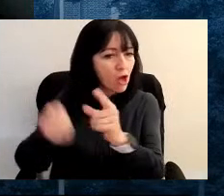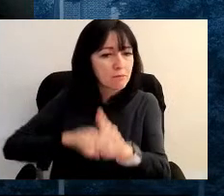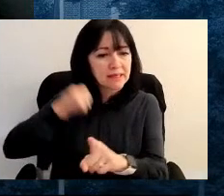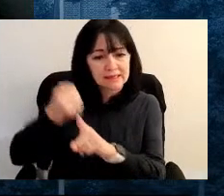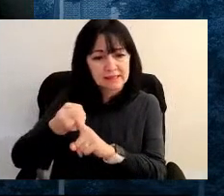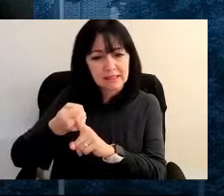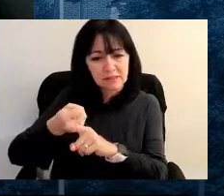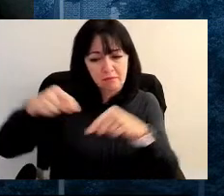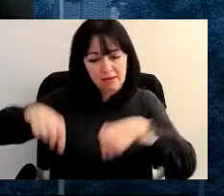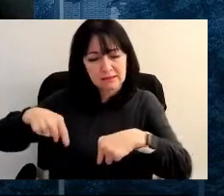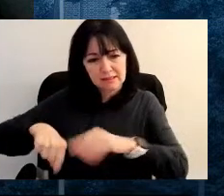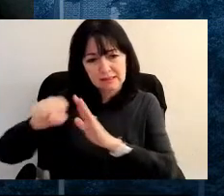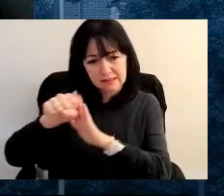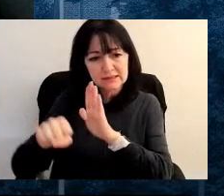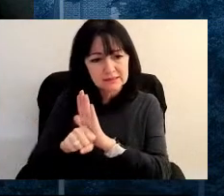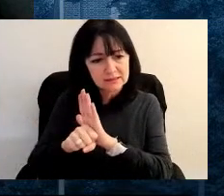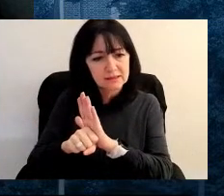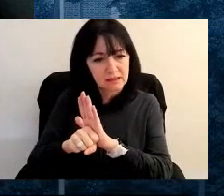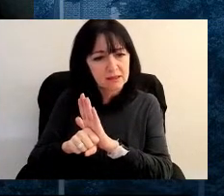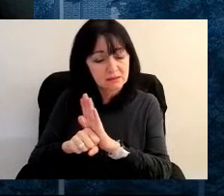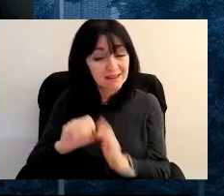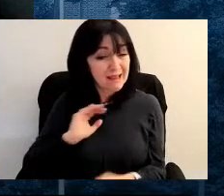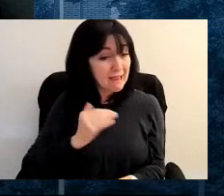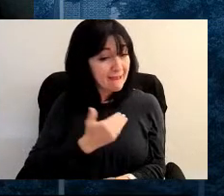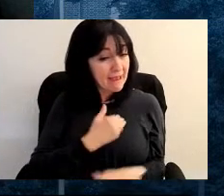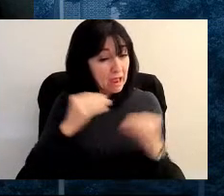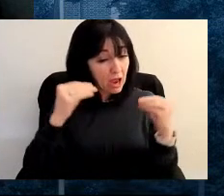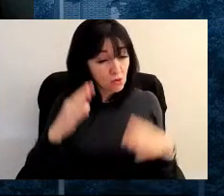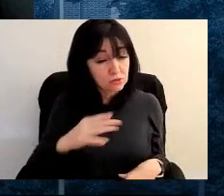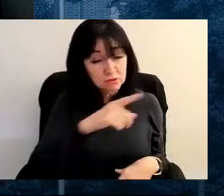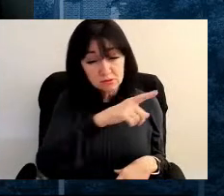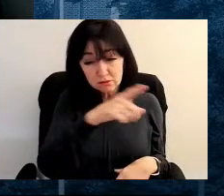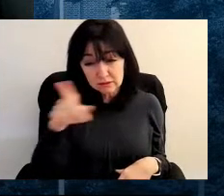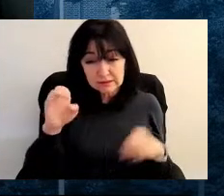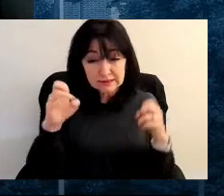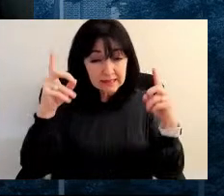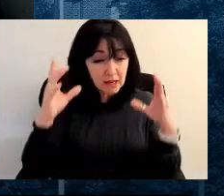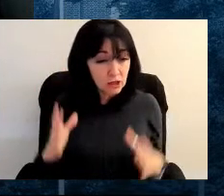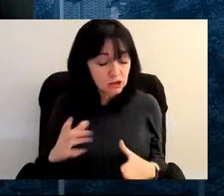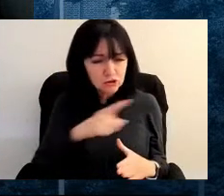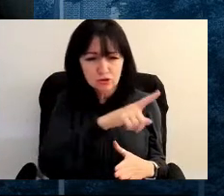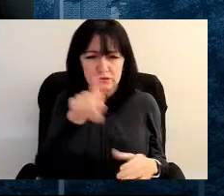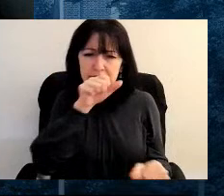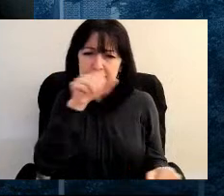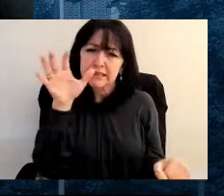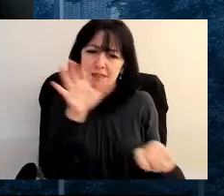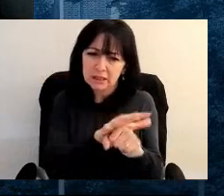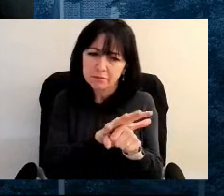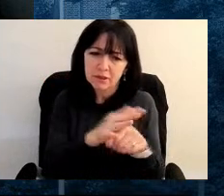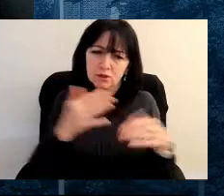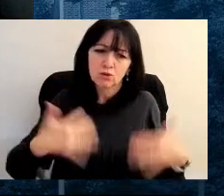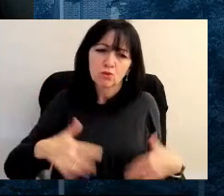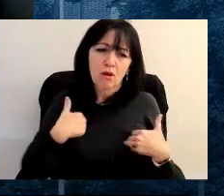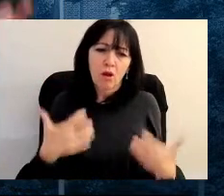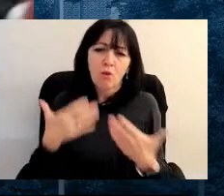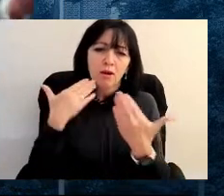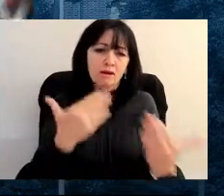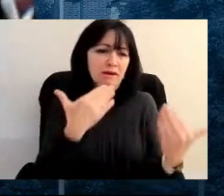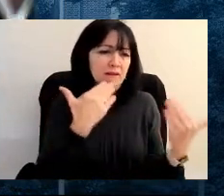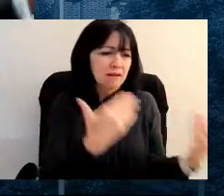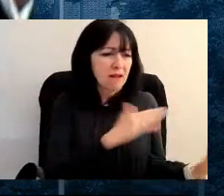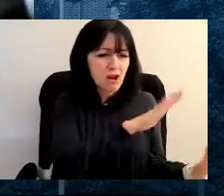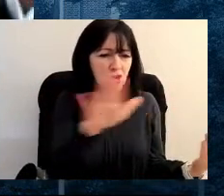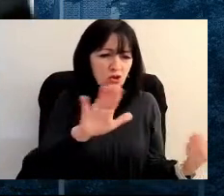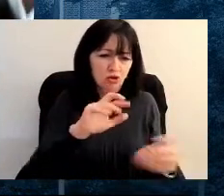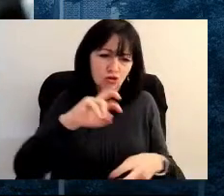state. I know how committed our educators are, and I would like to thank them for all they do each and every day for our students.